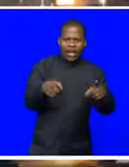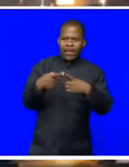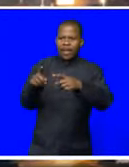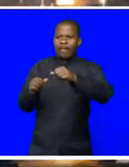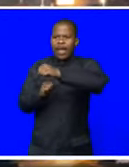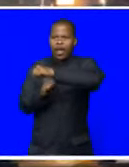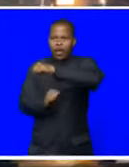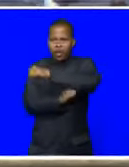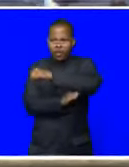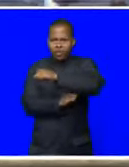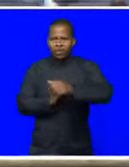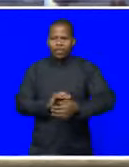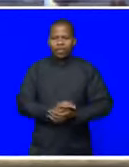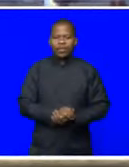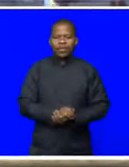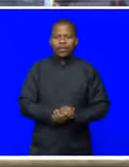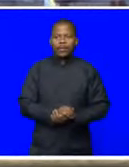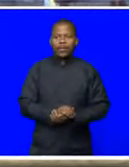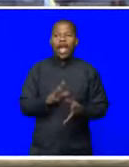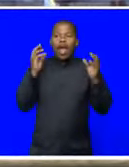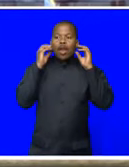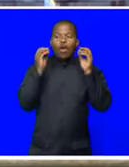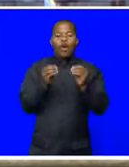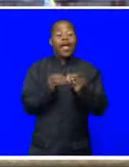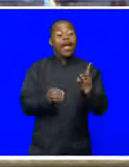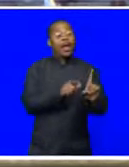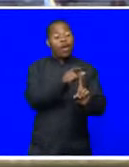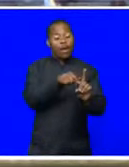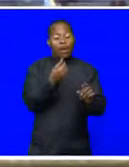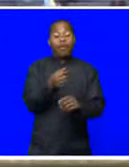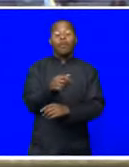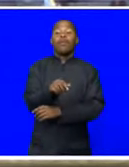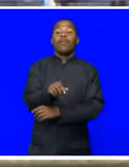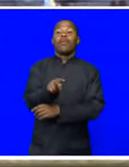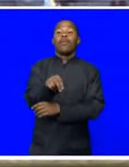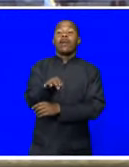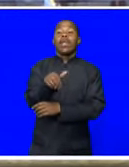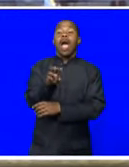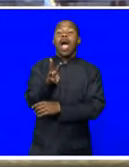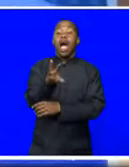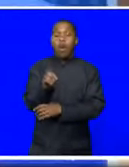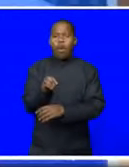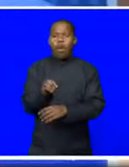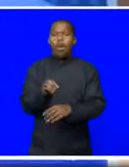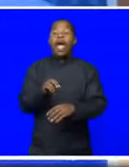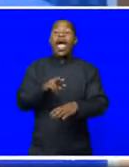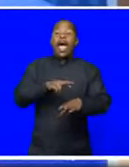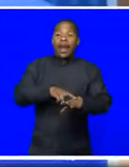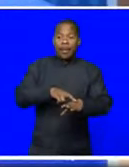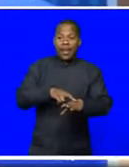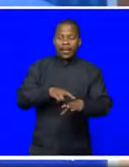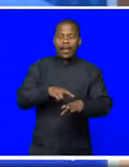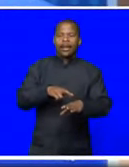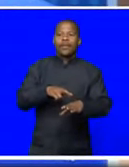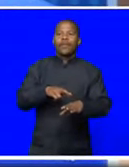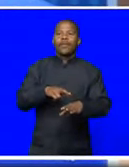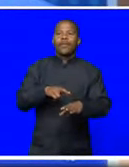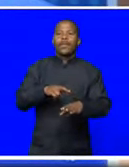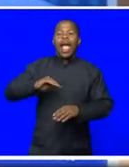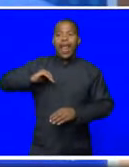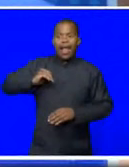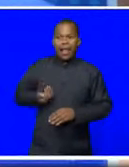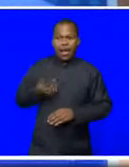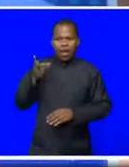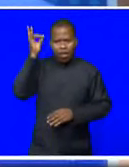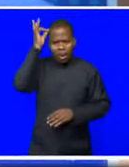Nyao. A partnership that has stood the test of time. This best describes the enduring